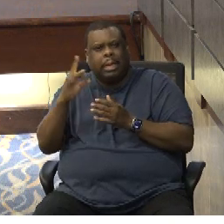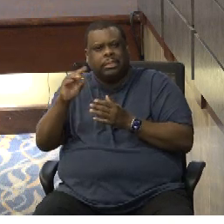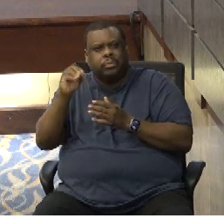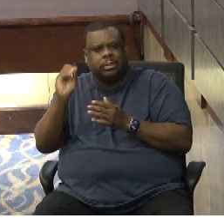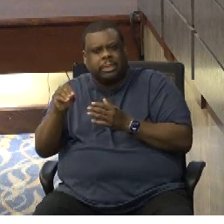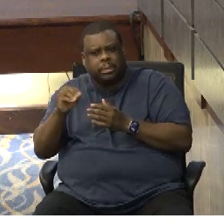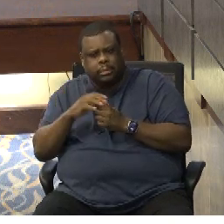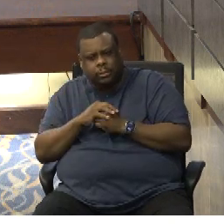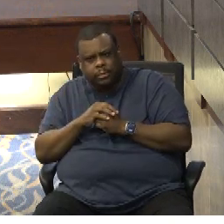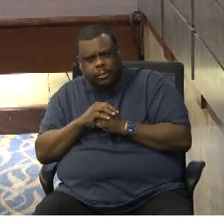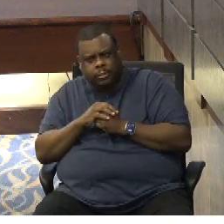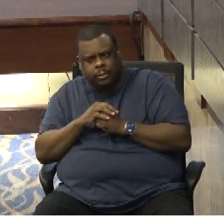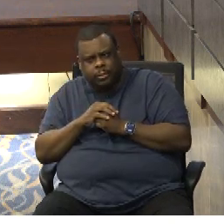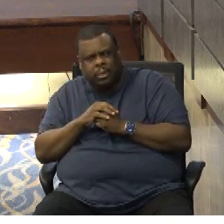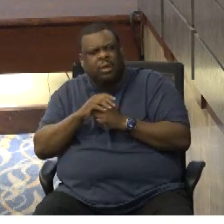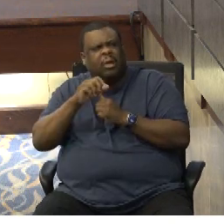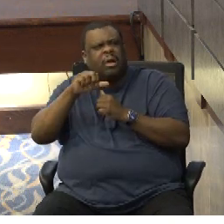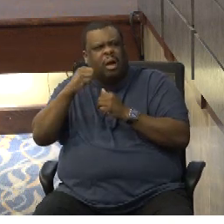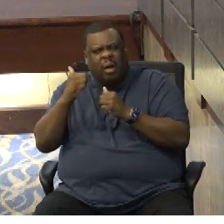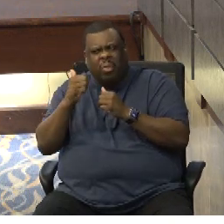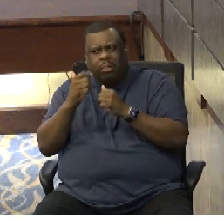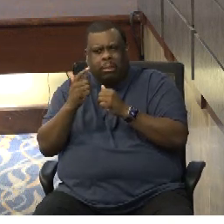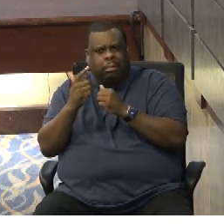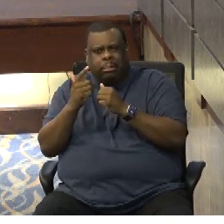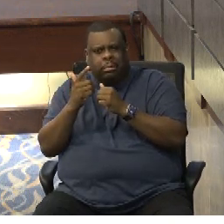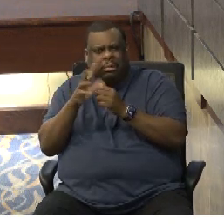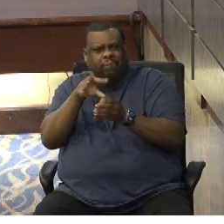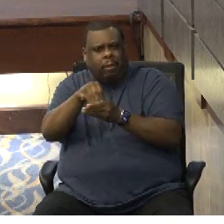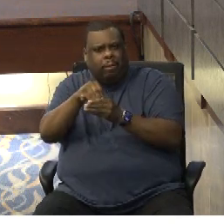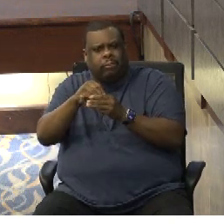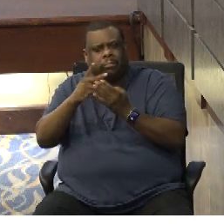amounts to various other projects.